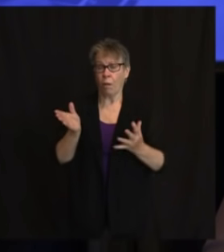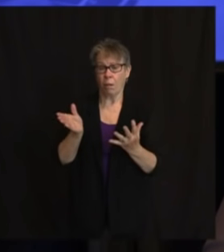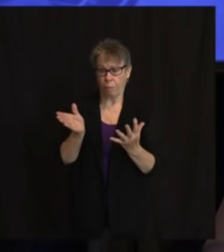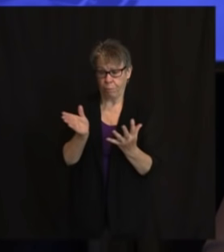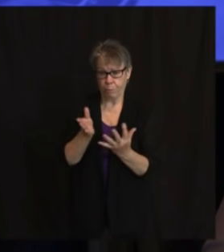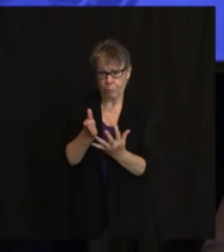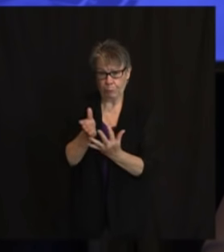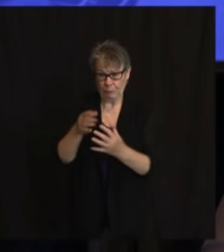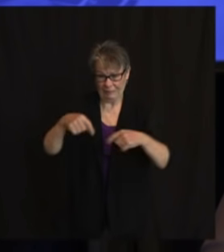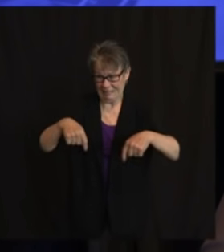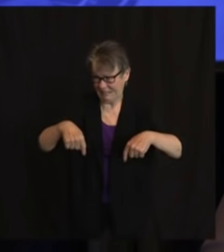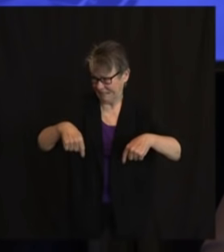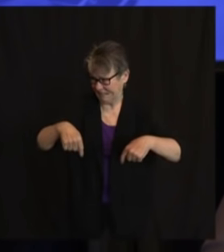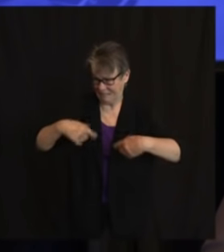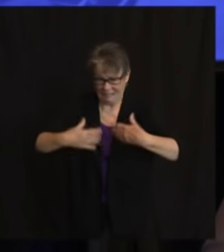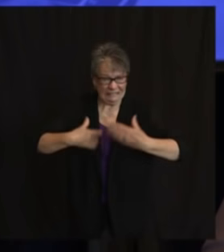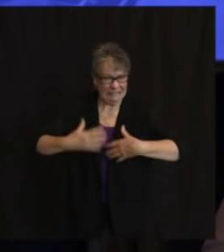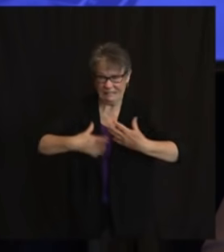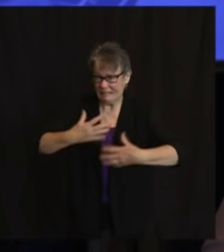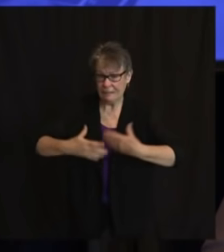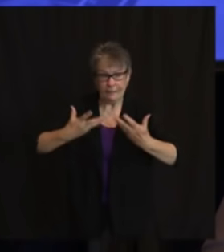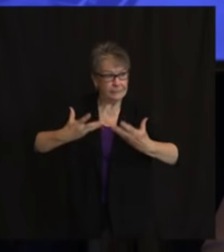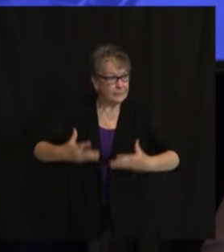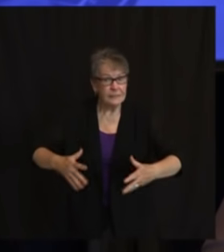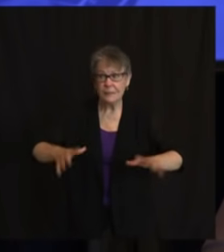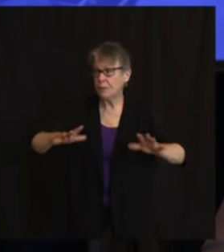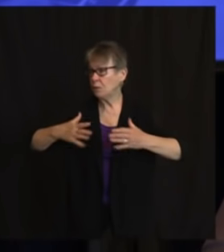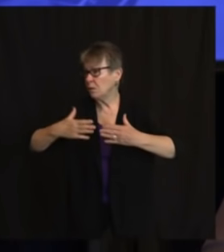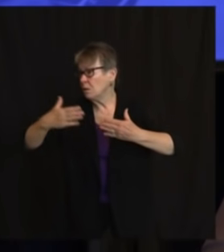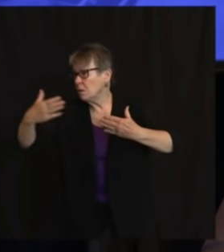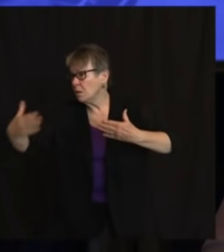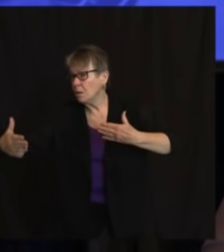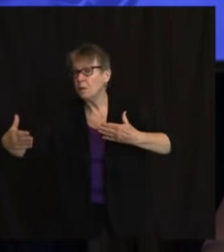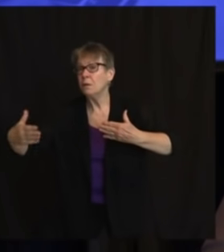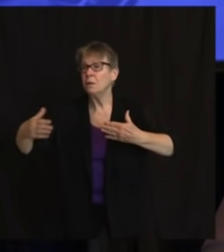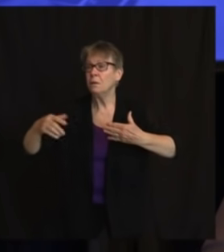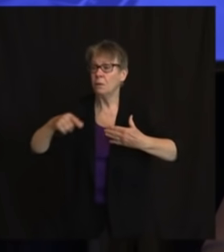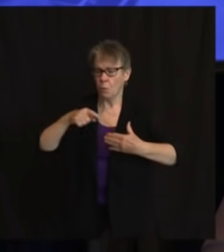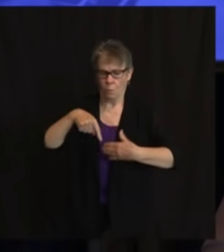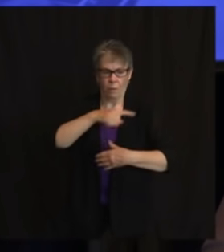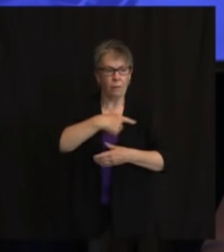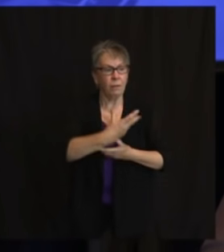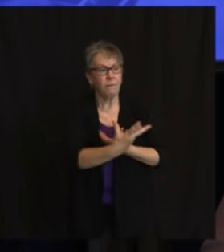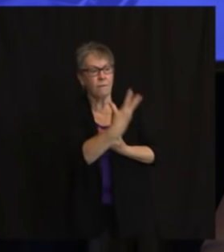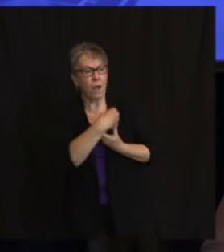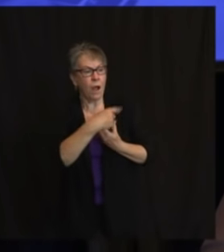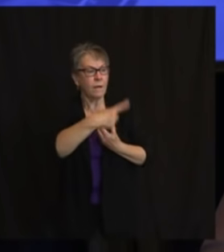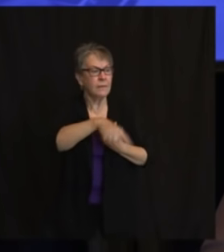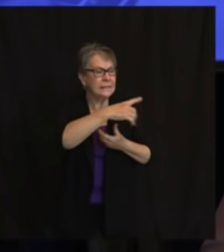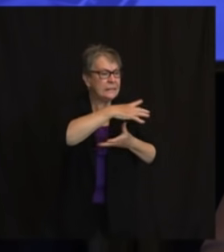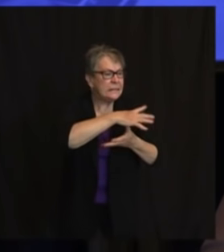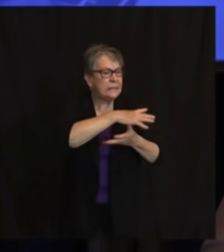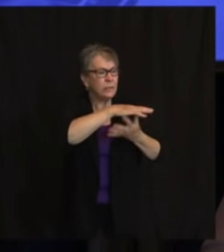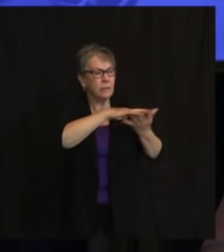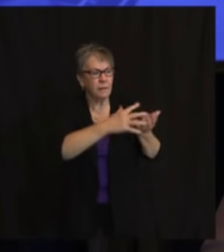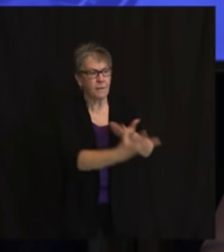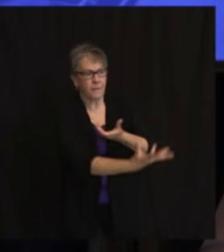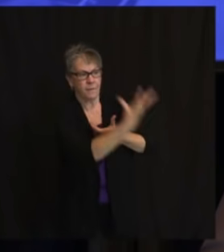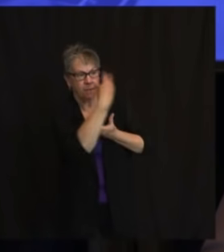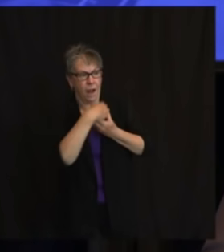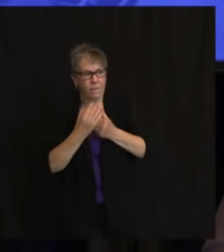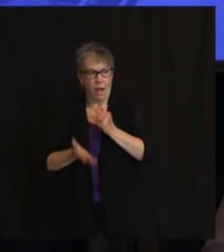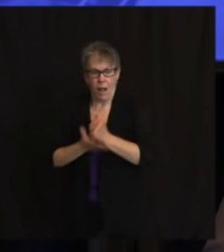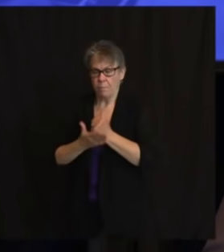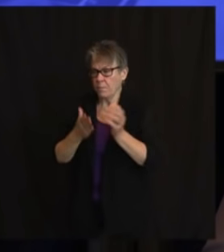funding that can help provide schools with the resources they need to deliver remote instruction, deep cleaning school building, and address the emotional